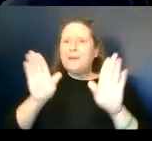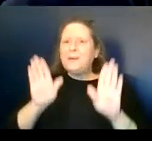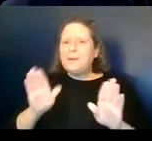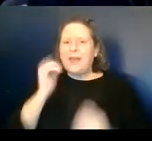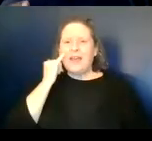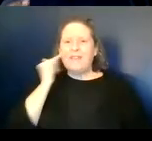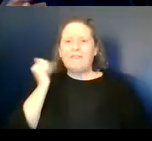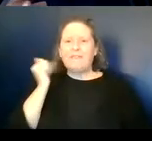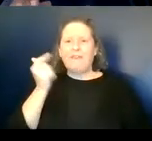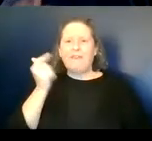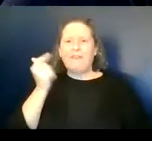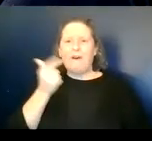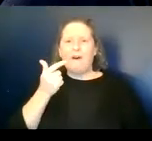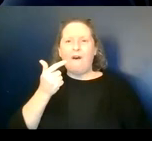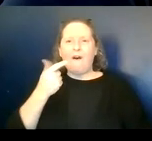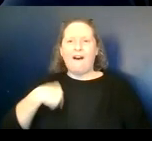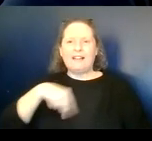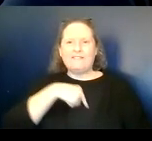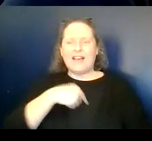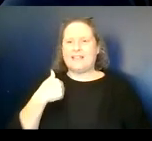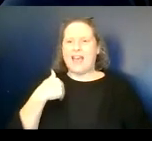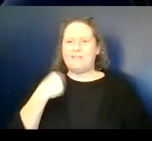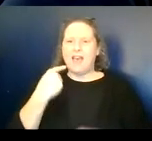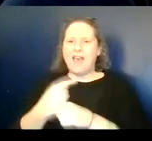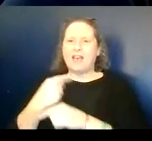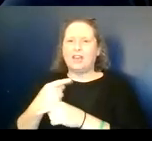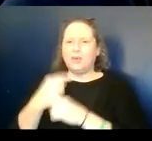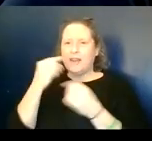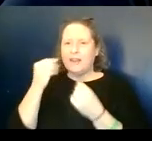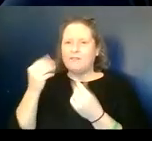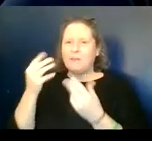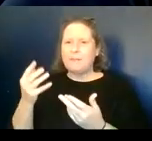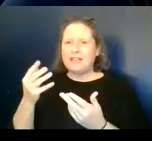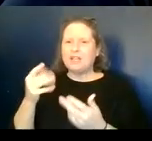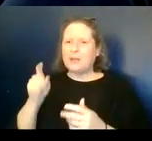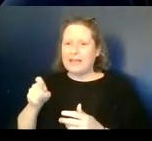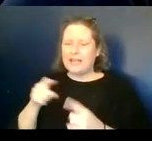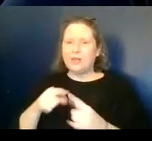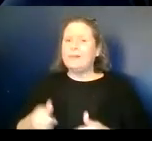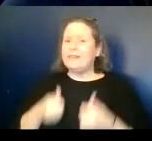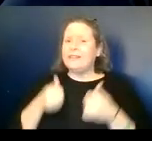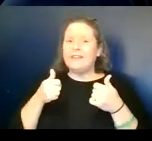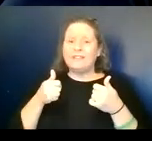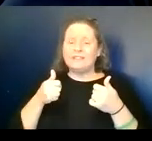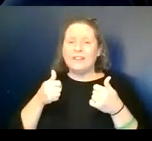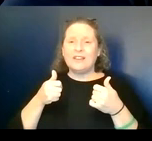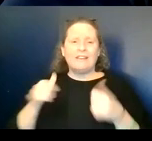have the accurate information we need to live